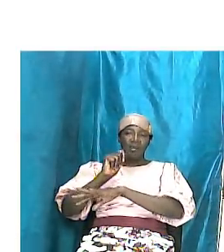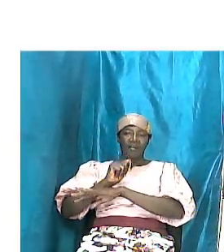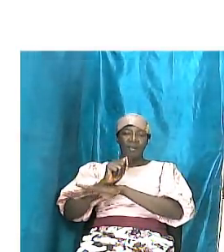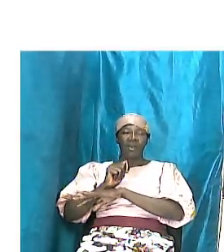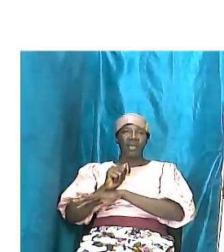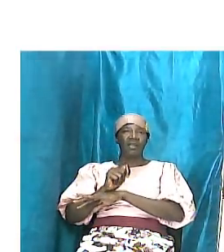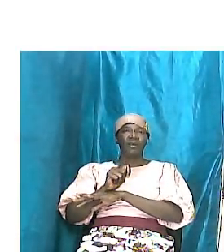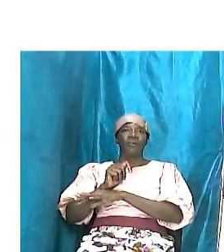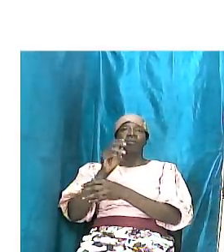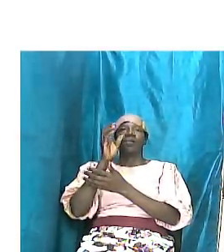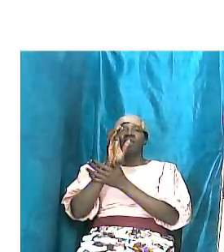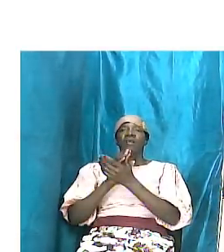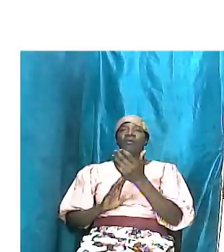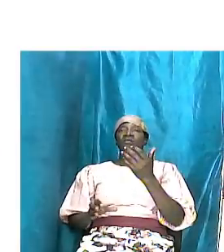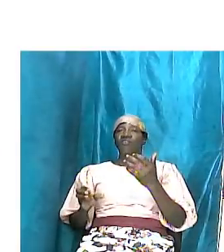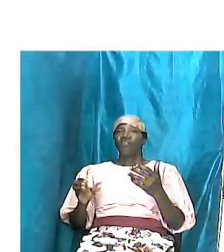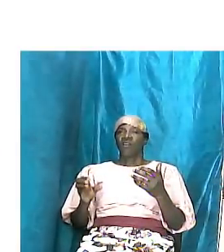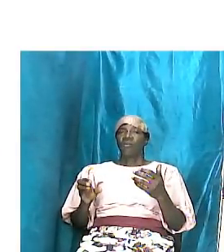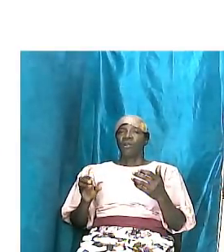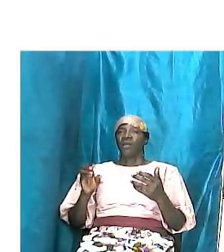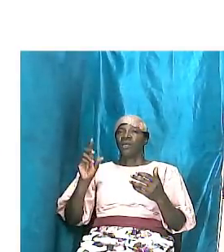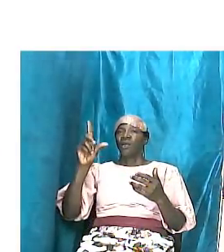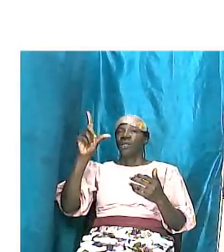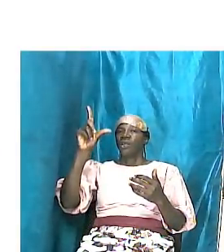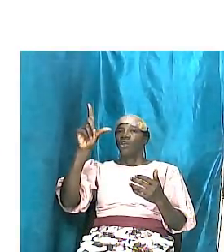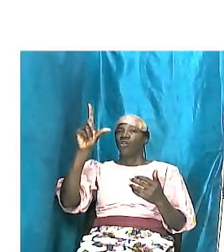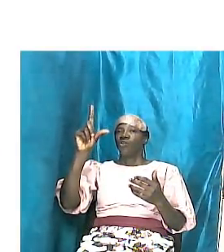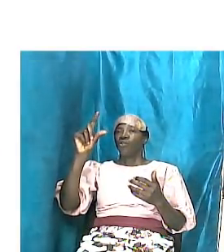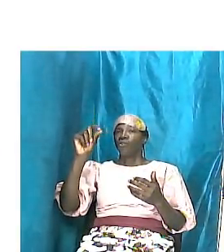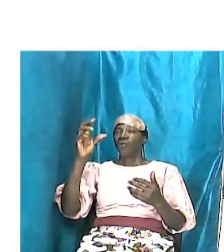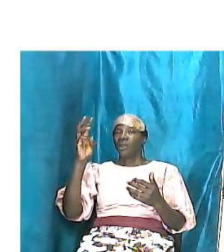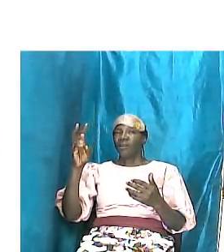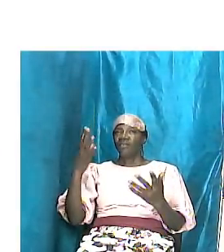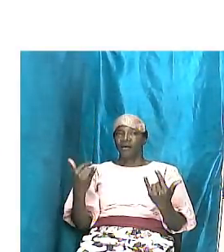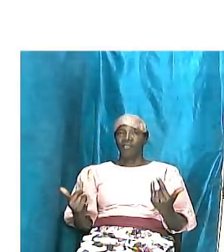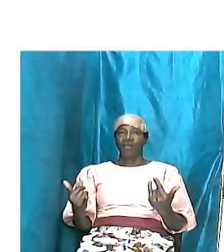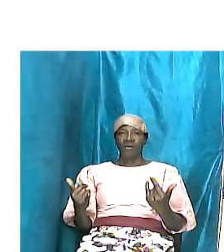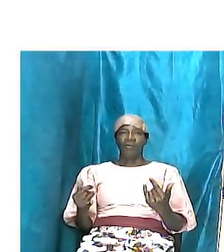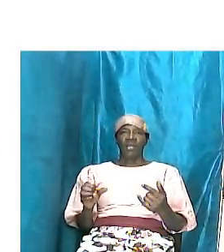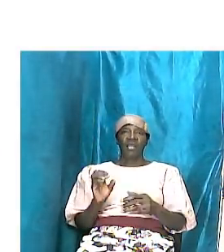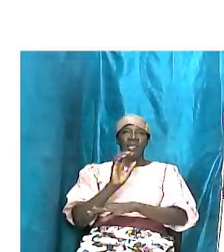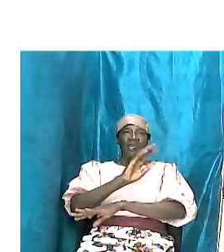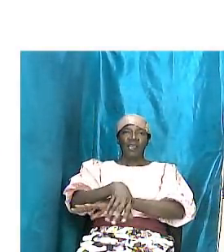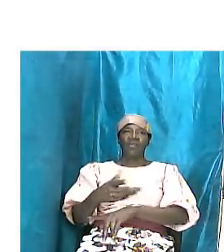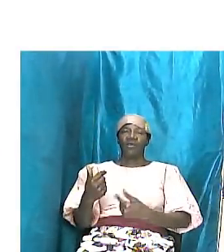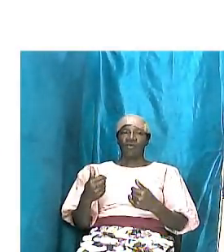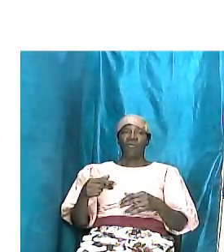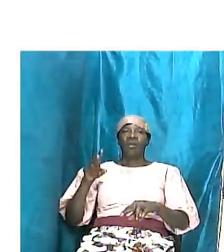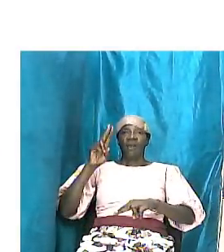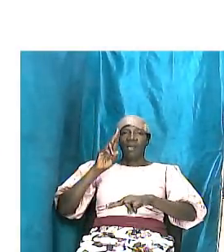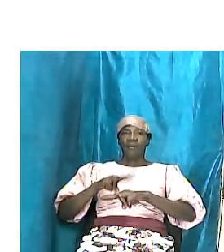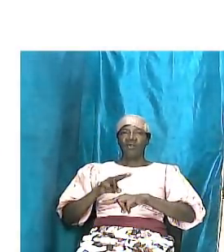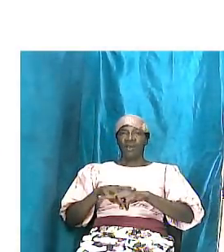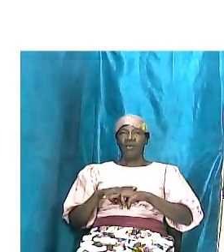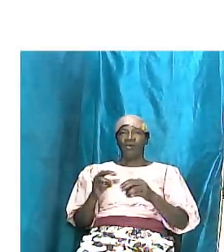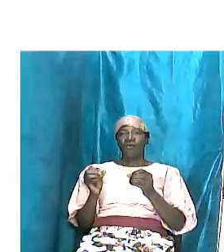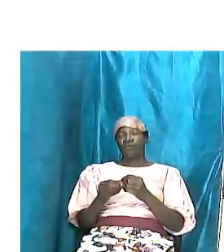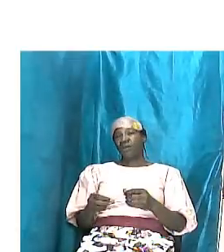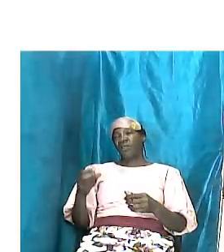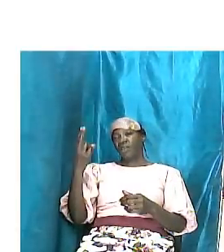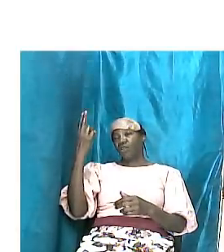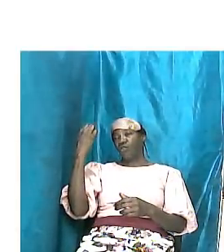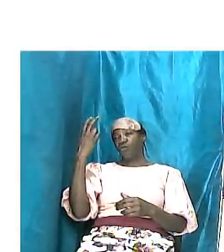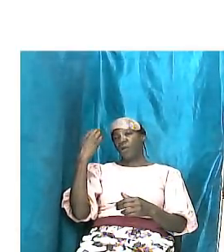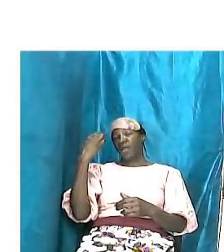read it, but we can read it. Now when evening was come, he sat down with the 12. So this is where everything started, because it